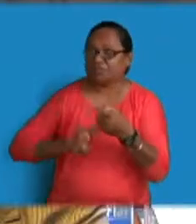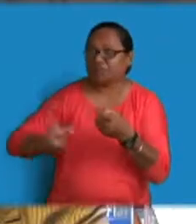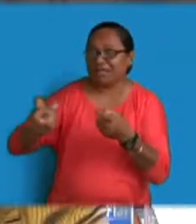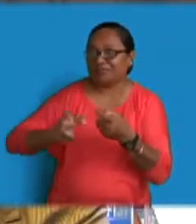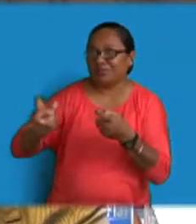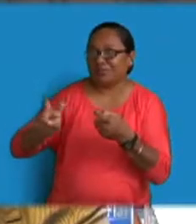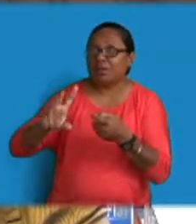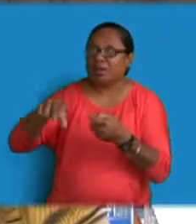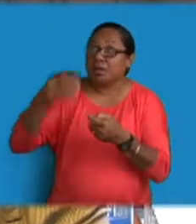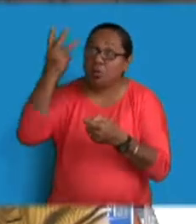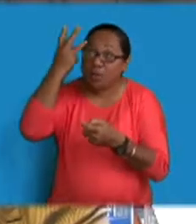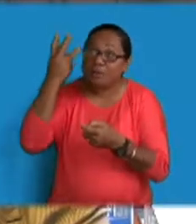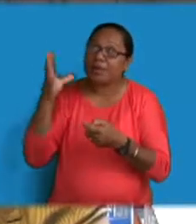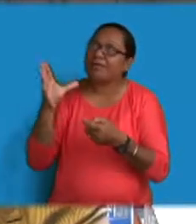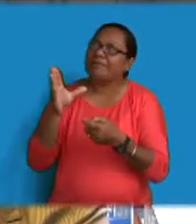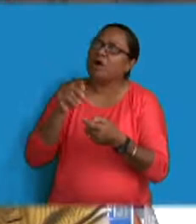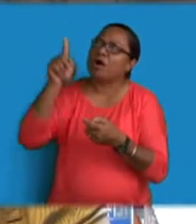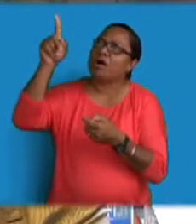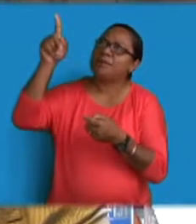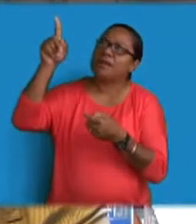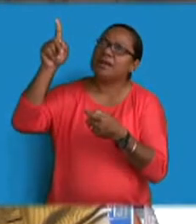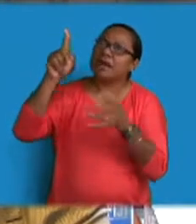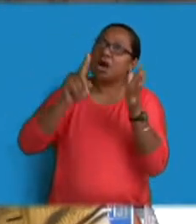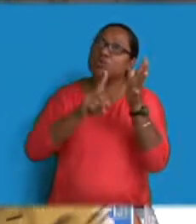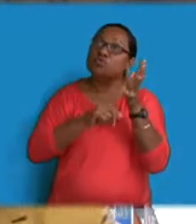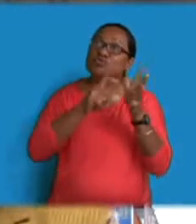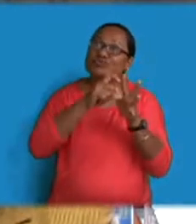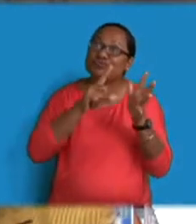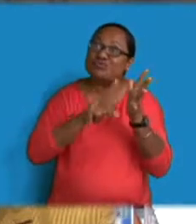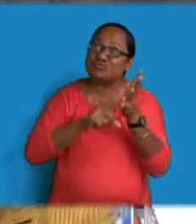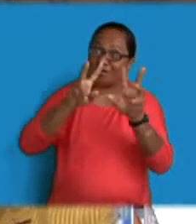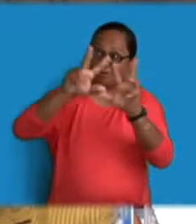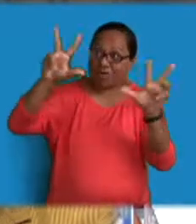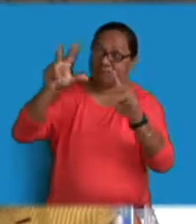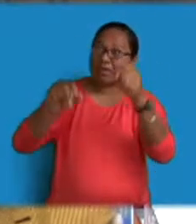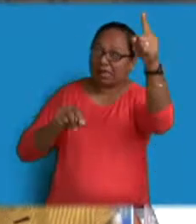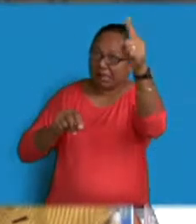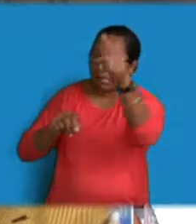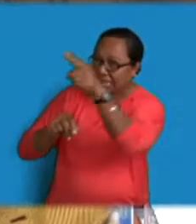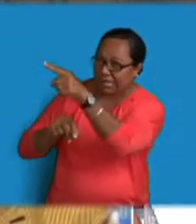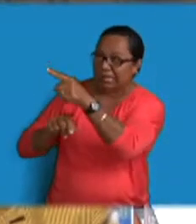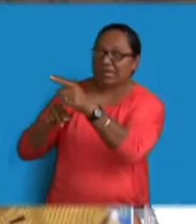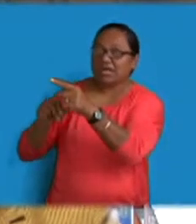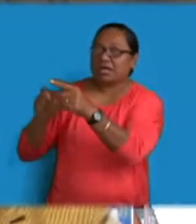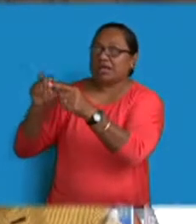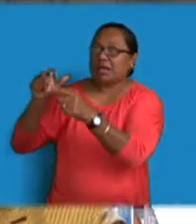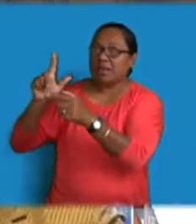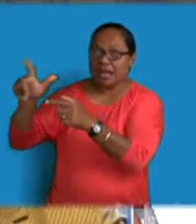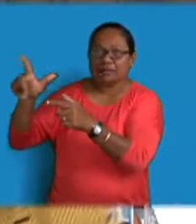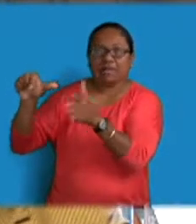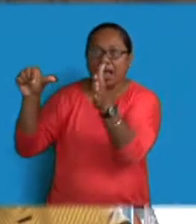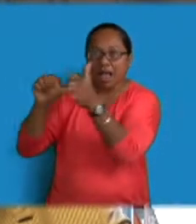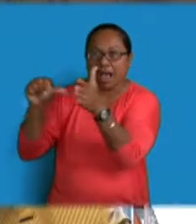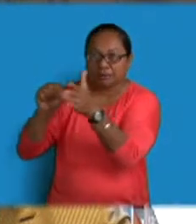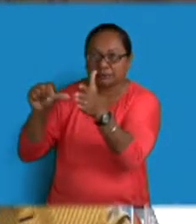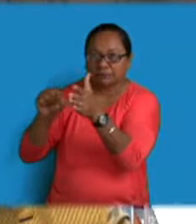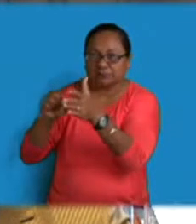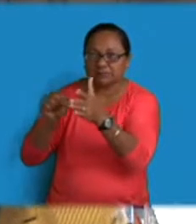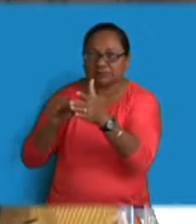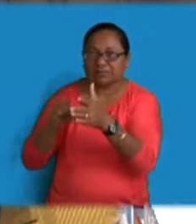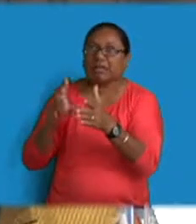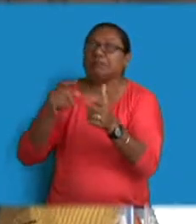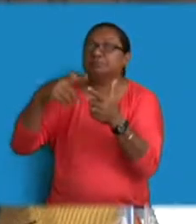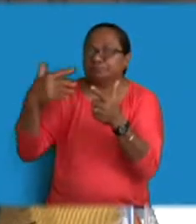from as far as Undu Point coming to Lambasa, the economic centres, and those are the costs that are associated. But when they come to